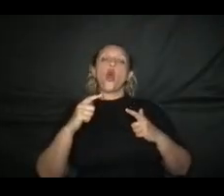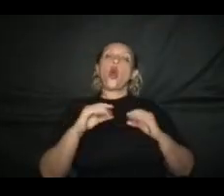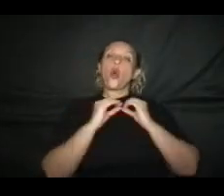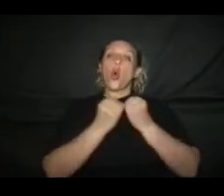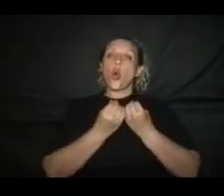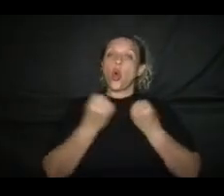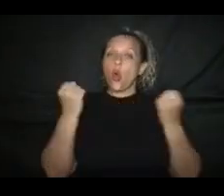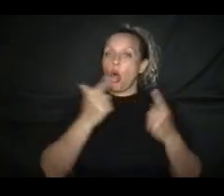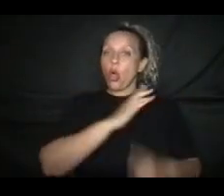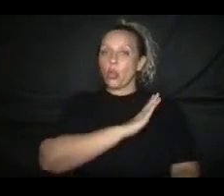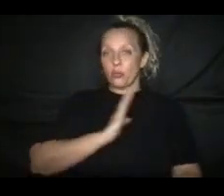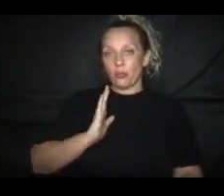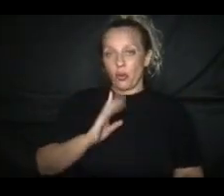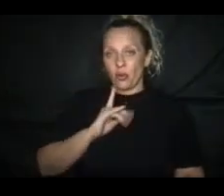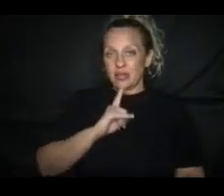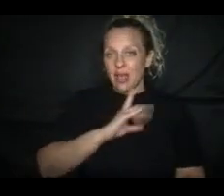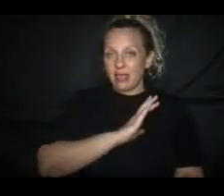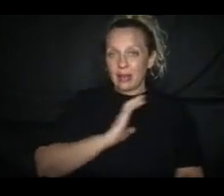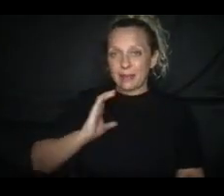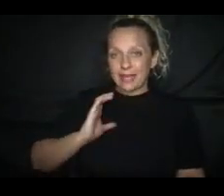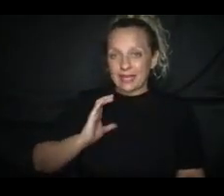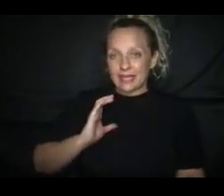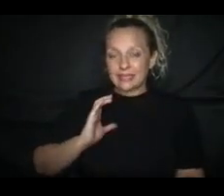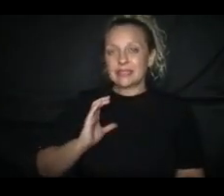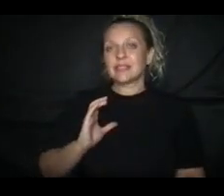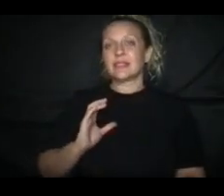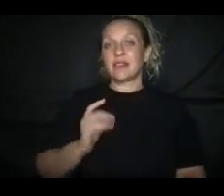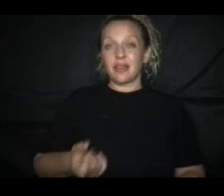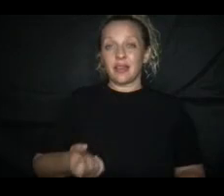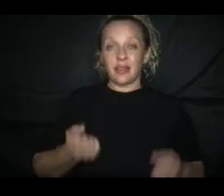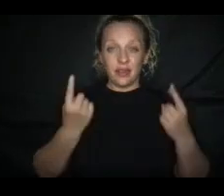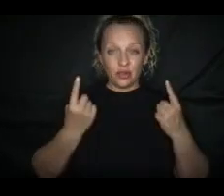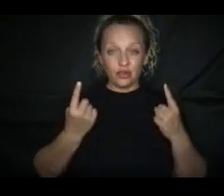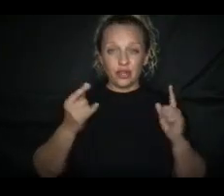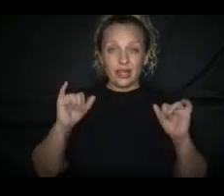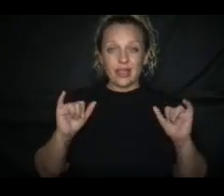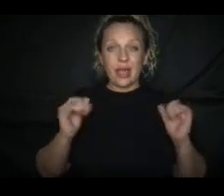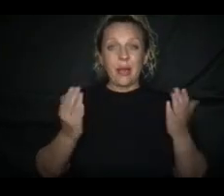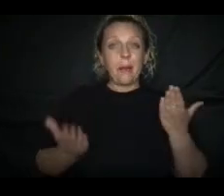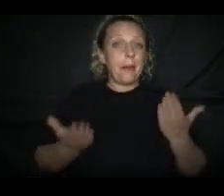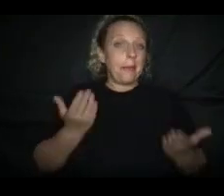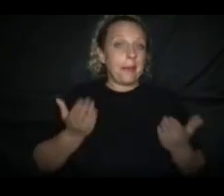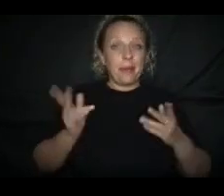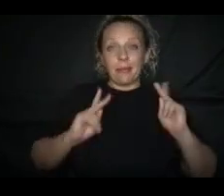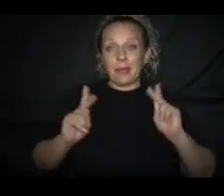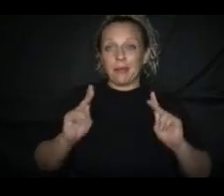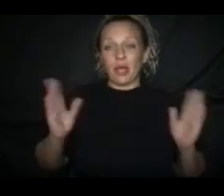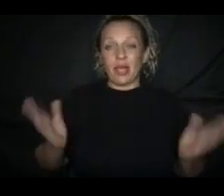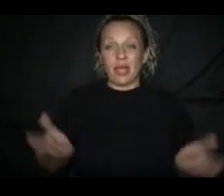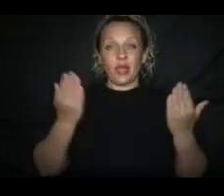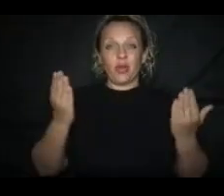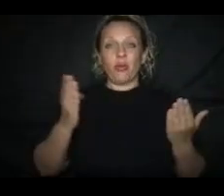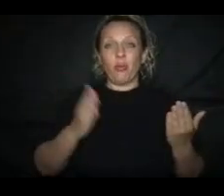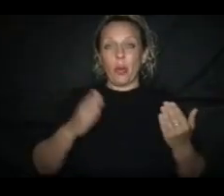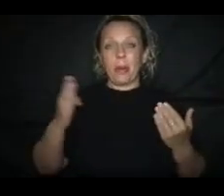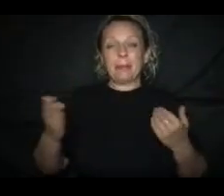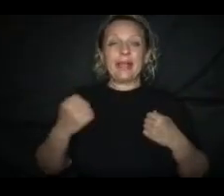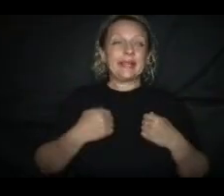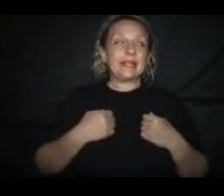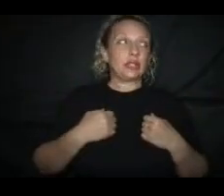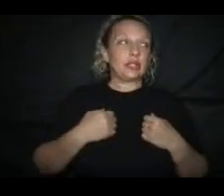the boards and committees, understand that there may be people in Boynton Beach who at some point